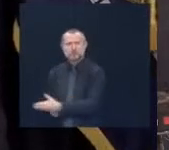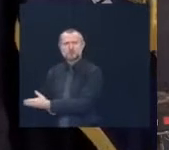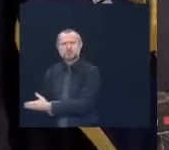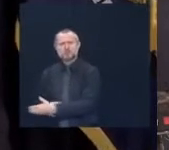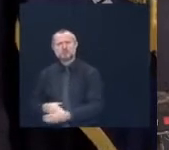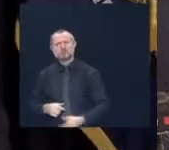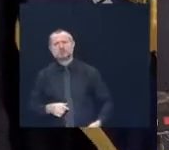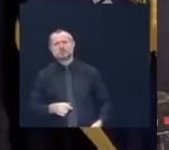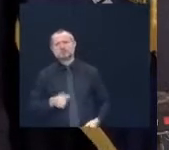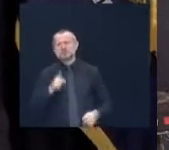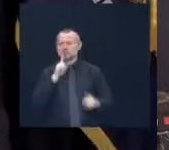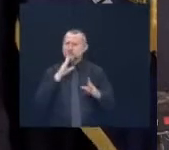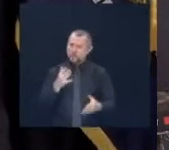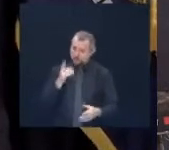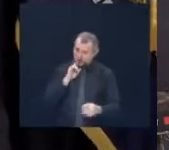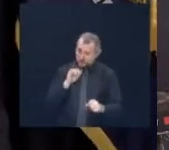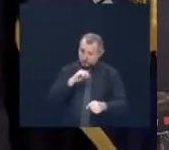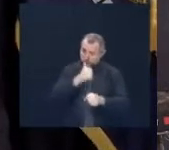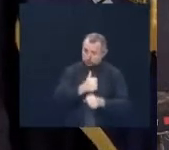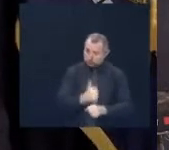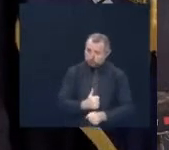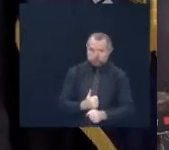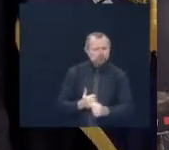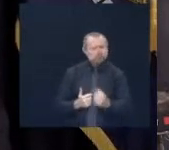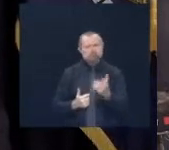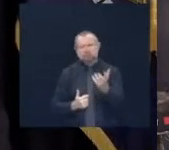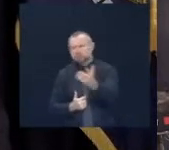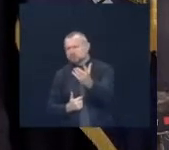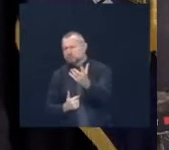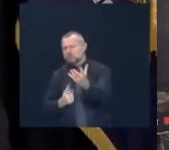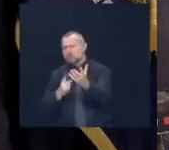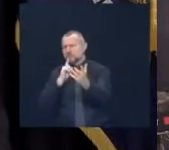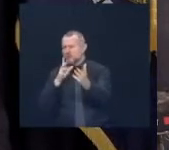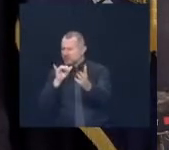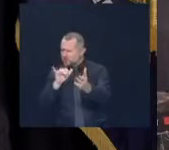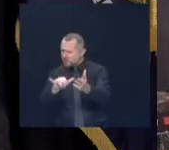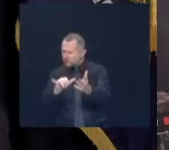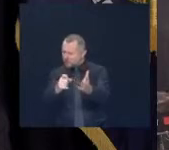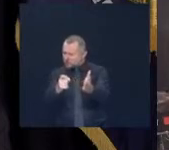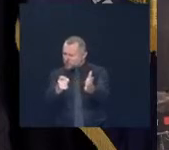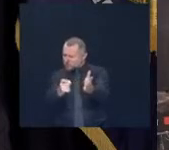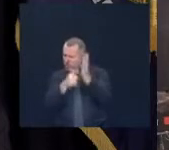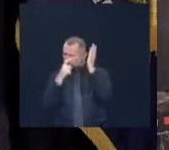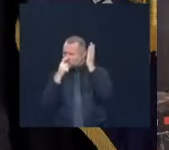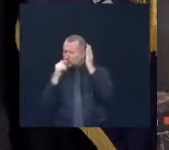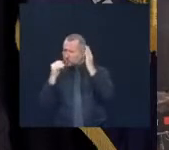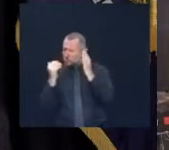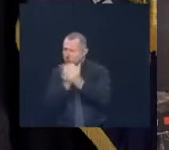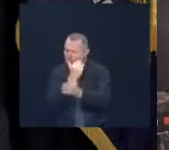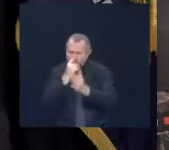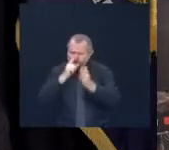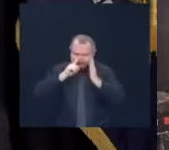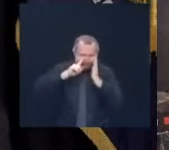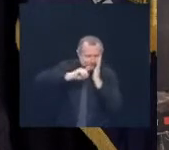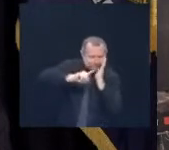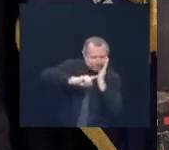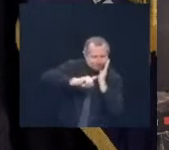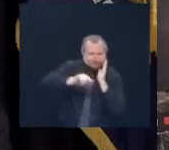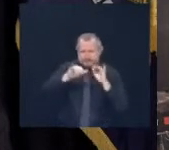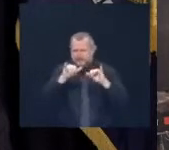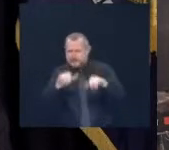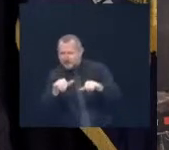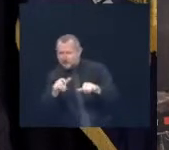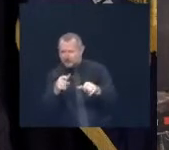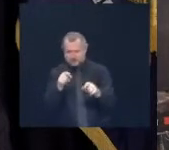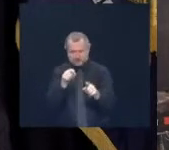that you can fix a tunnel in place like the train do would that require a new Eis to be conducted or at least a current one to be reformed because that entire